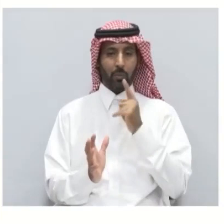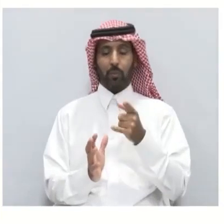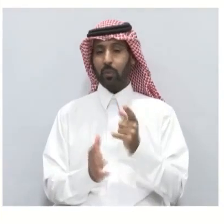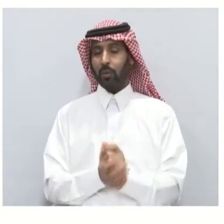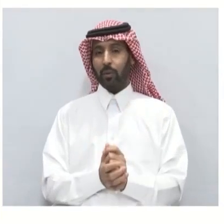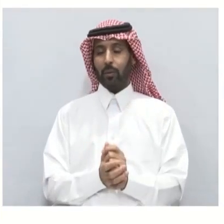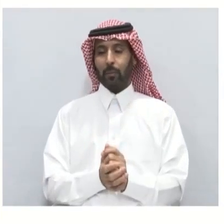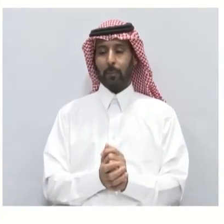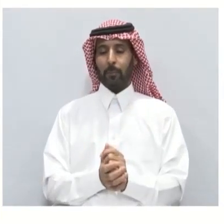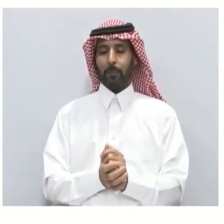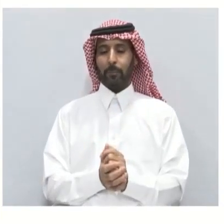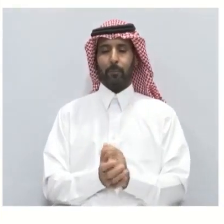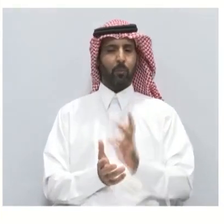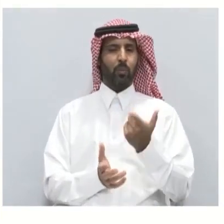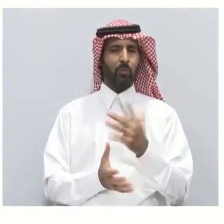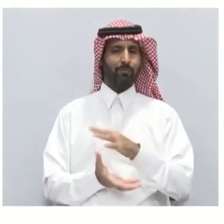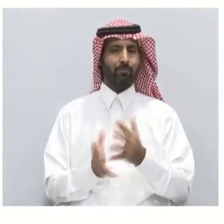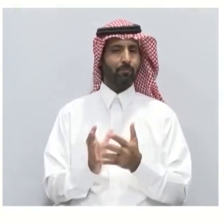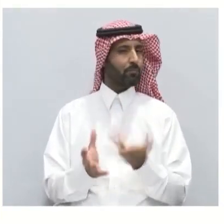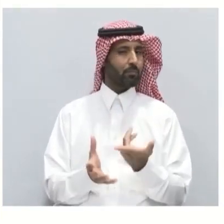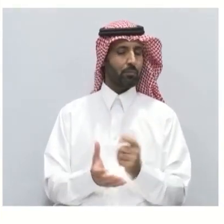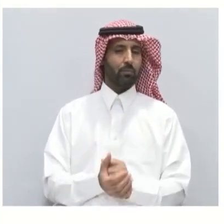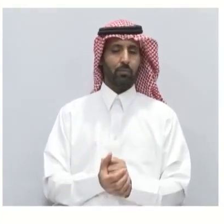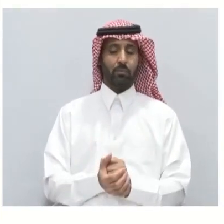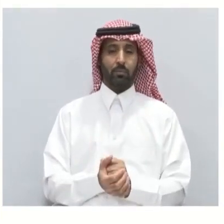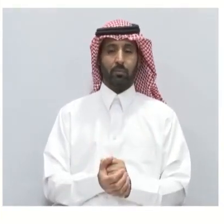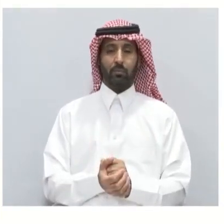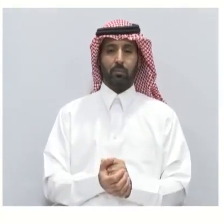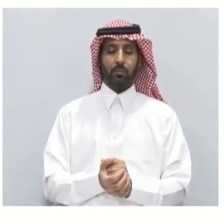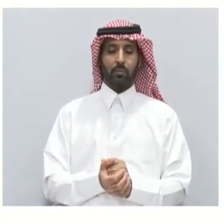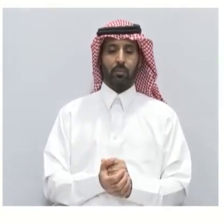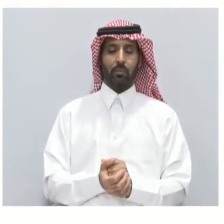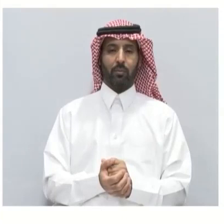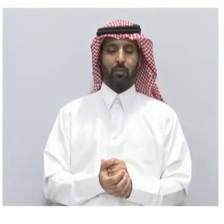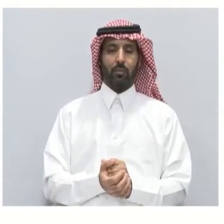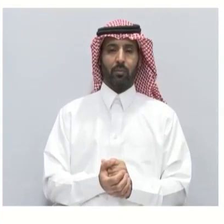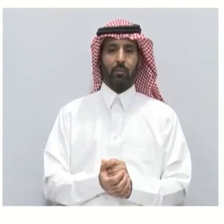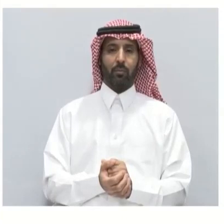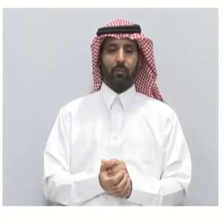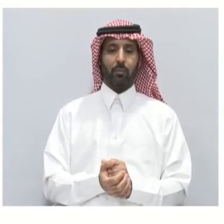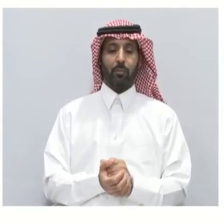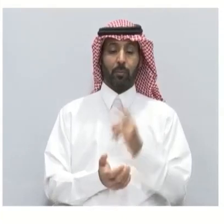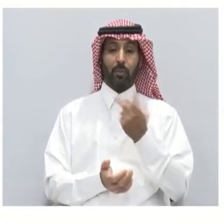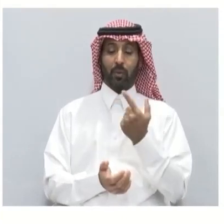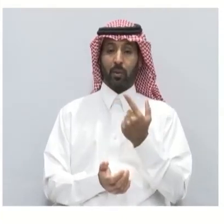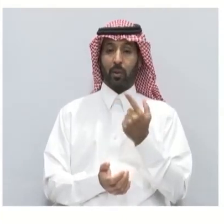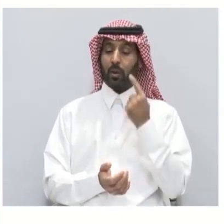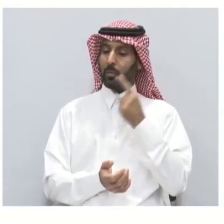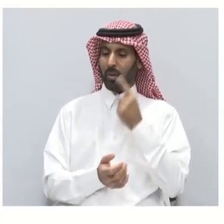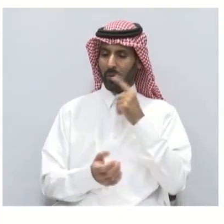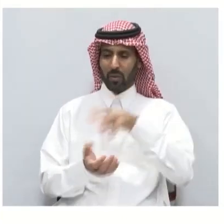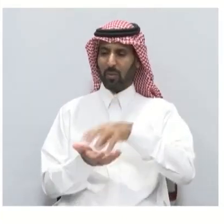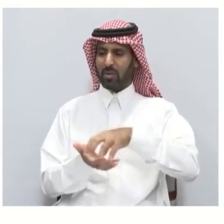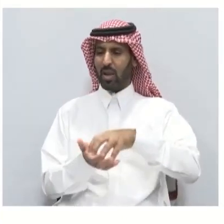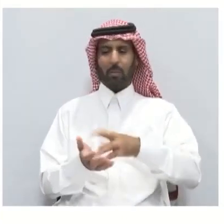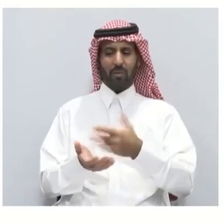have? What was the problem here? What problem did they have? Excellent. There wasn't enough room in the